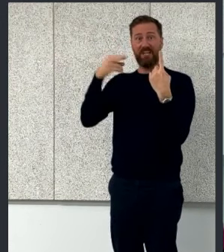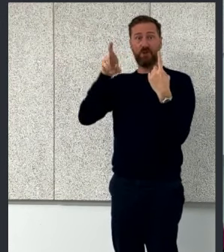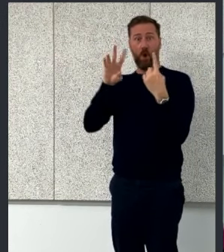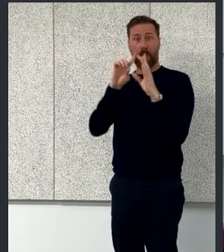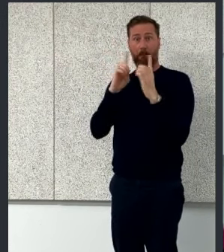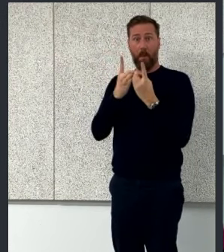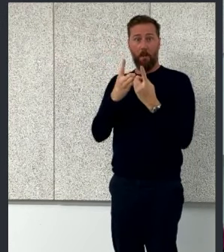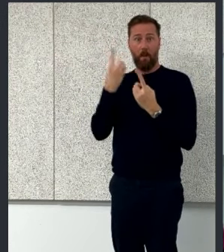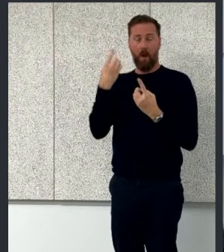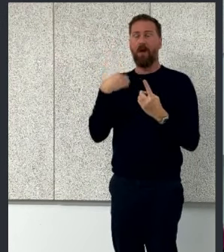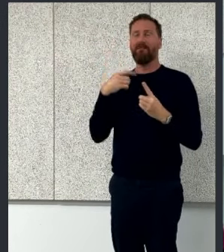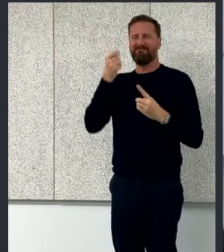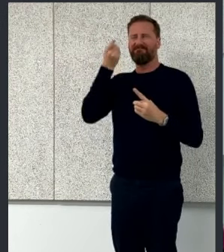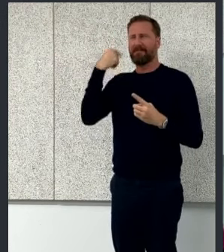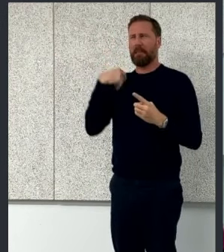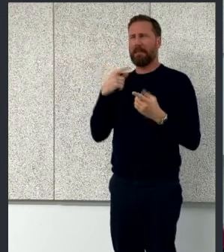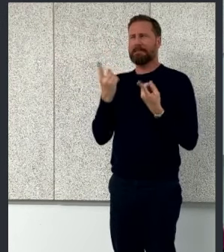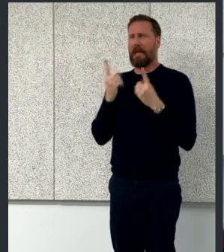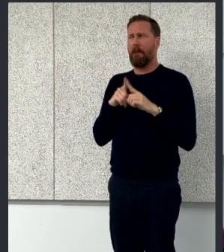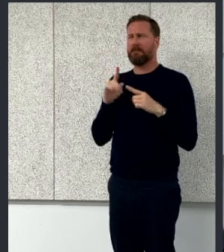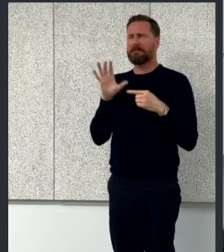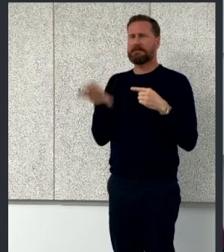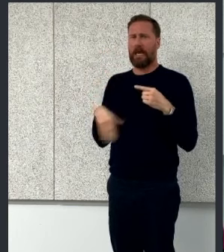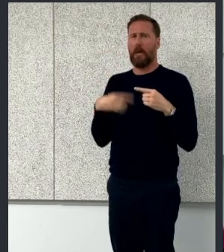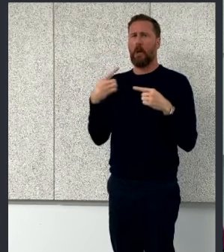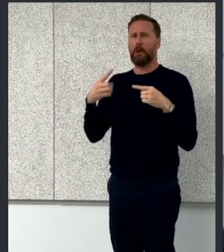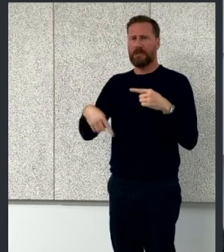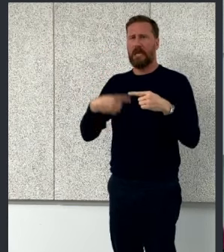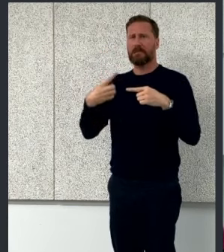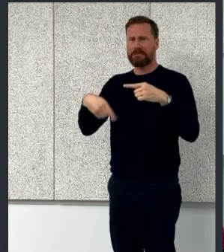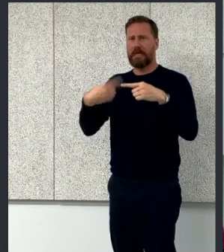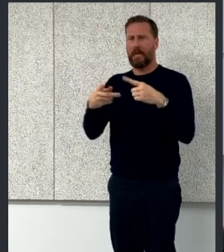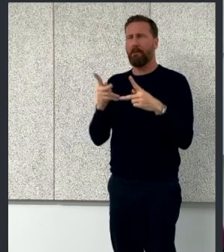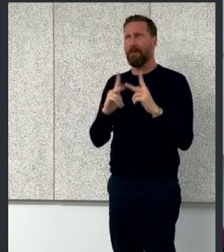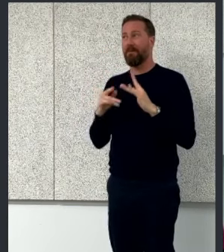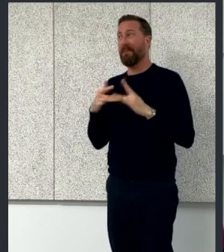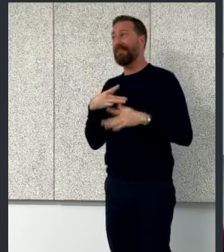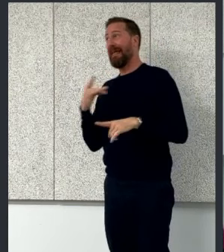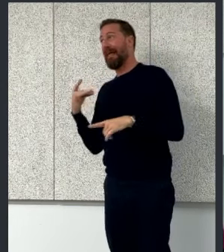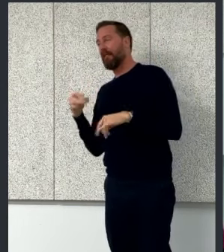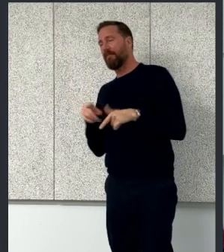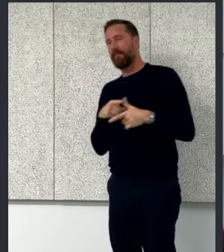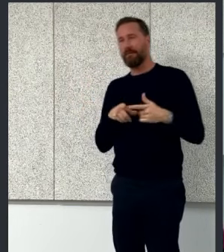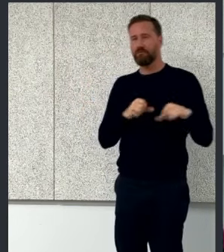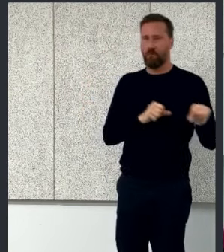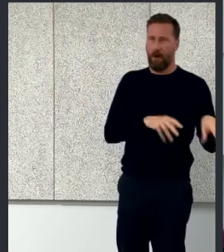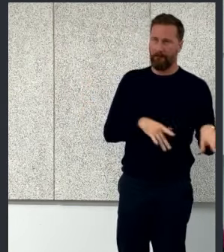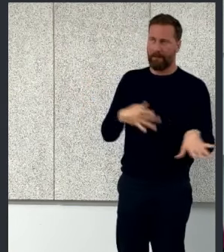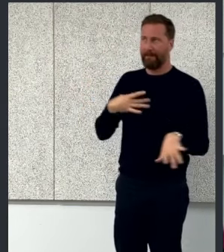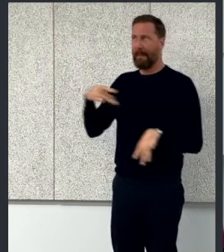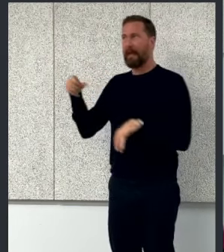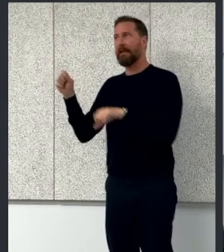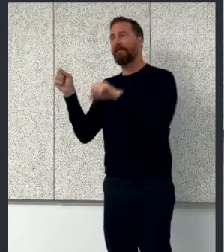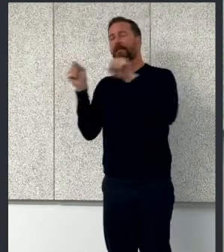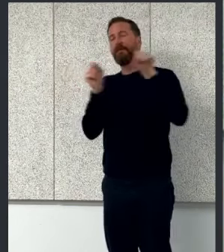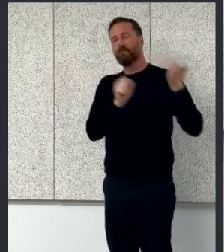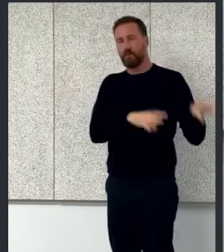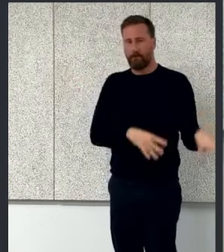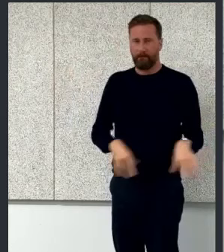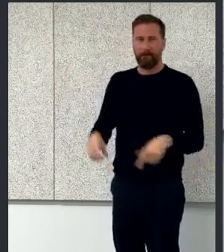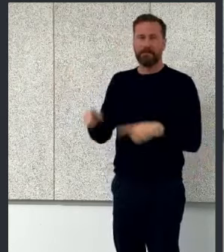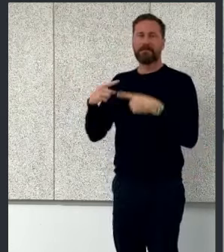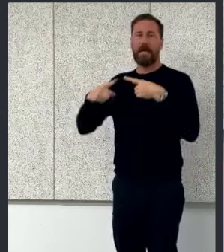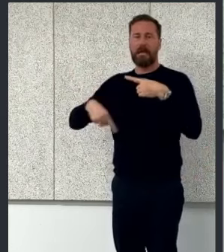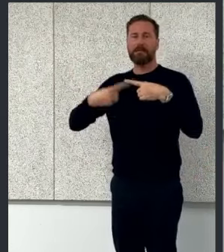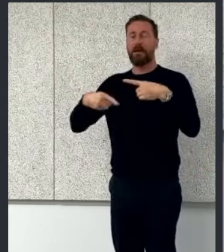they go like this, but now is the time. And you know, with service organizations like Art New York leading these conversations, the more